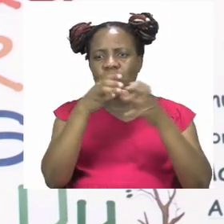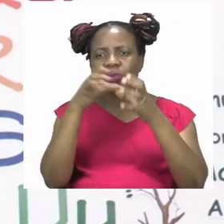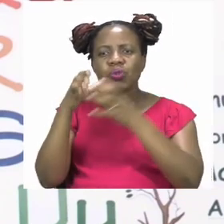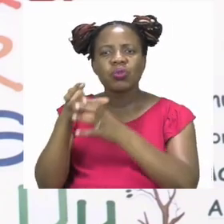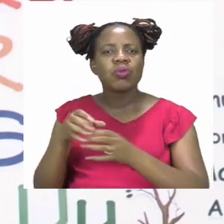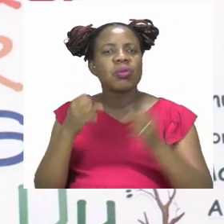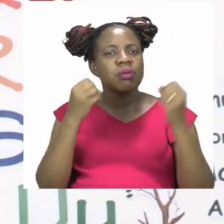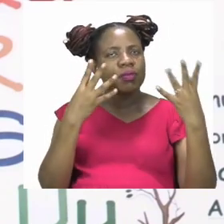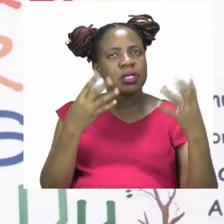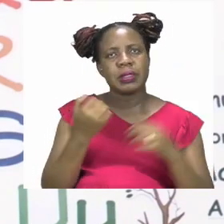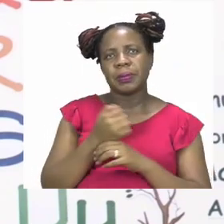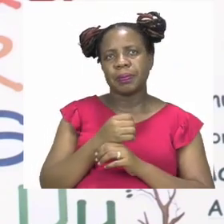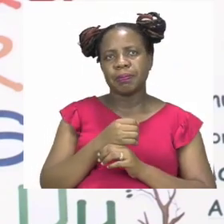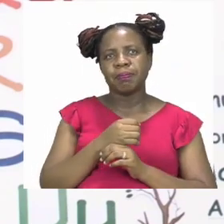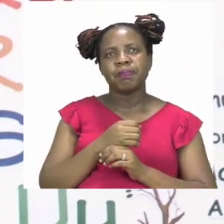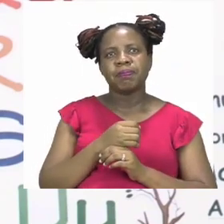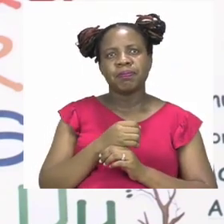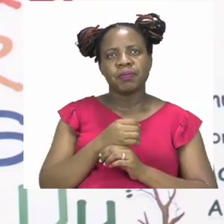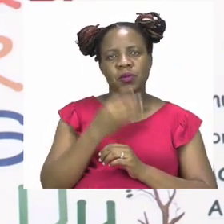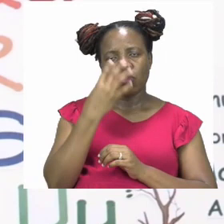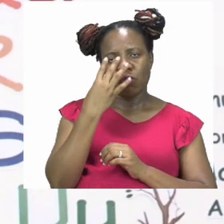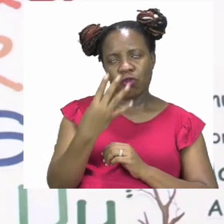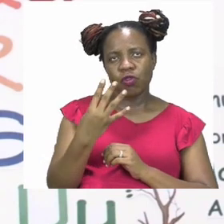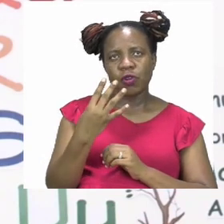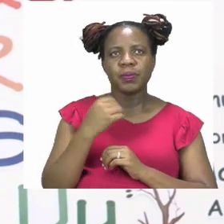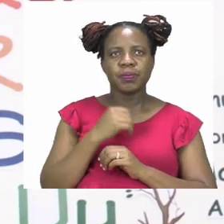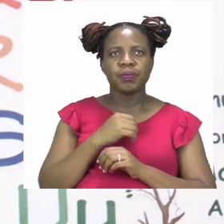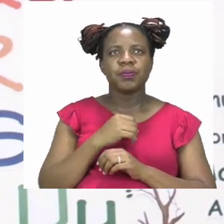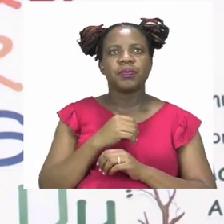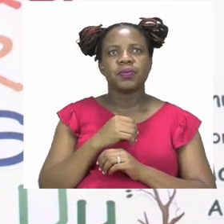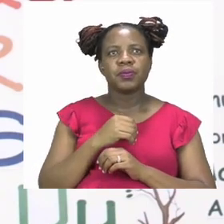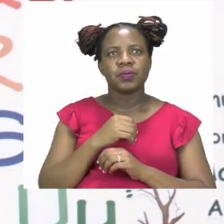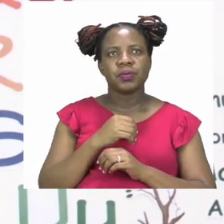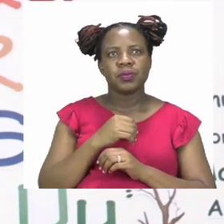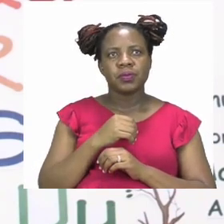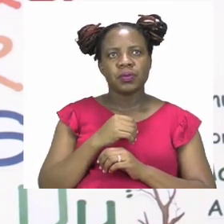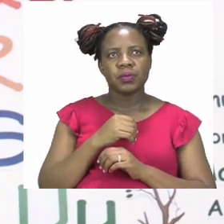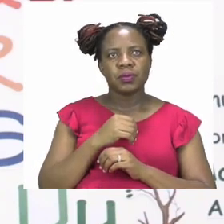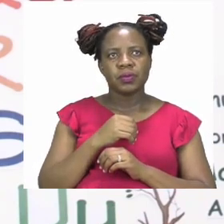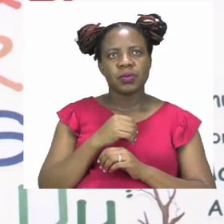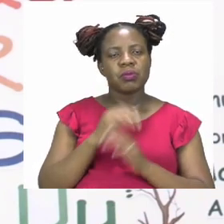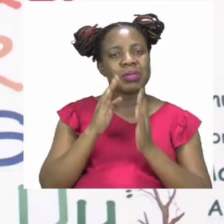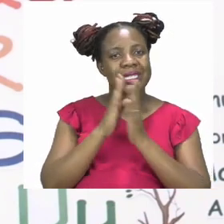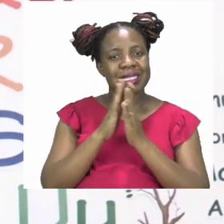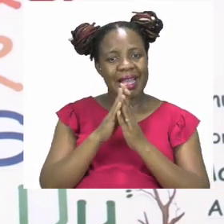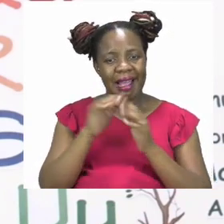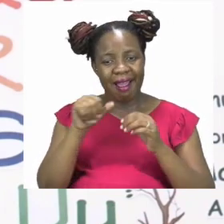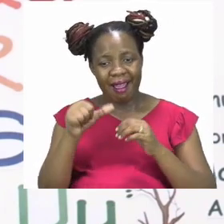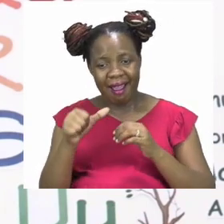Okay. Now everyone, you need to go ahead and count all the other items.